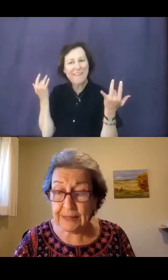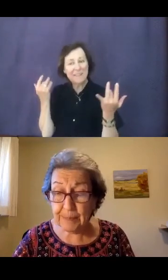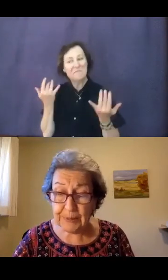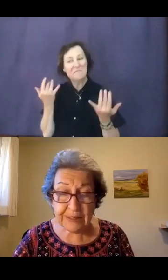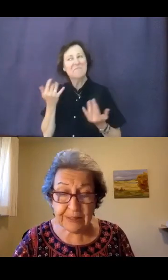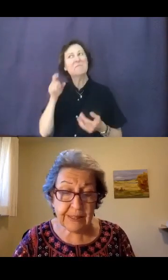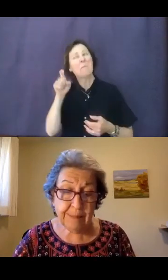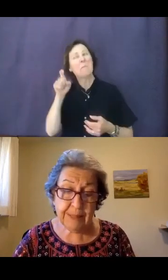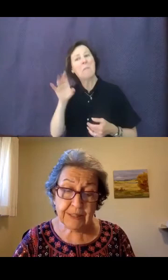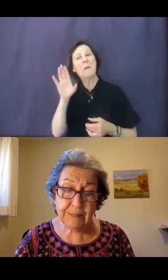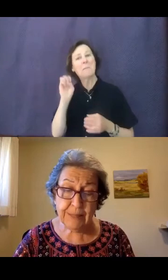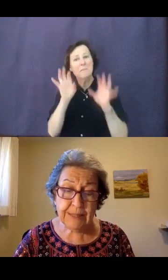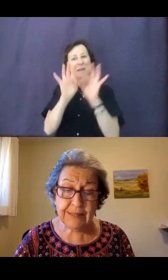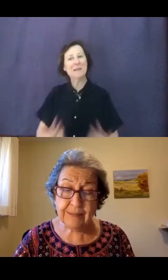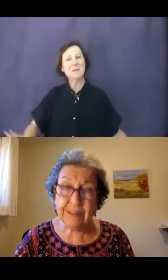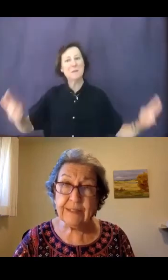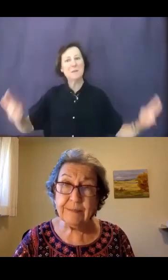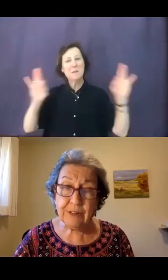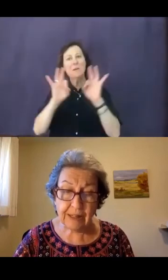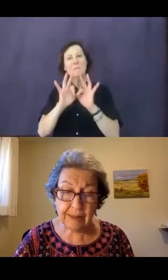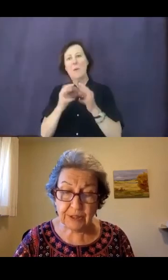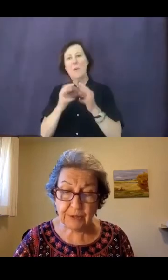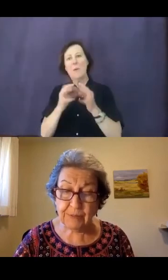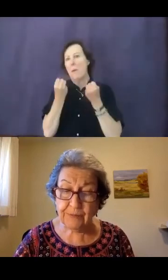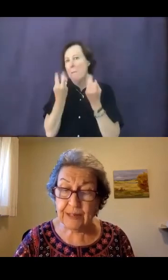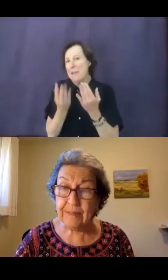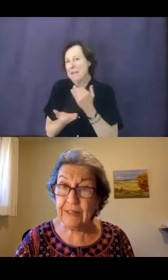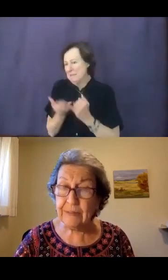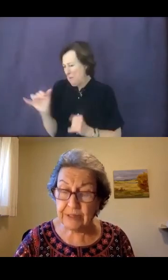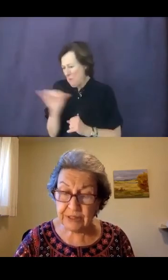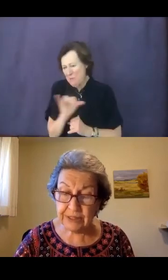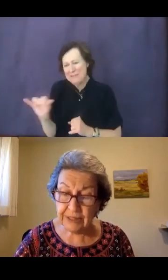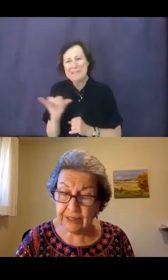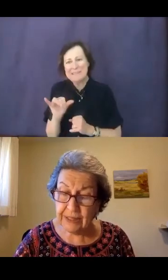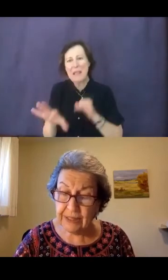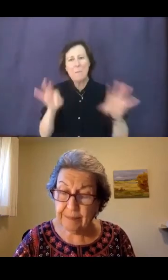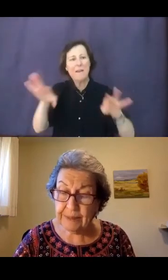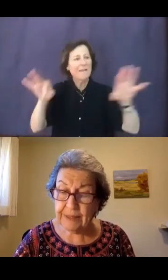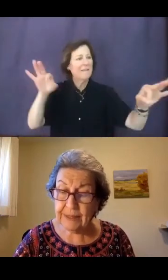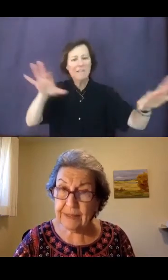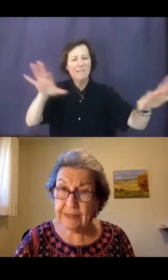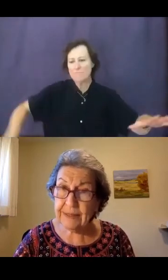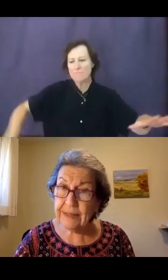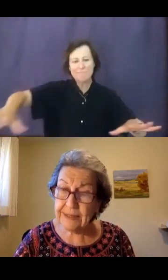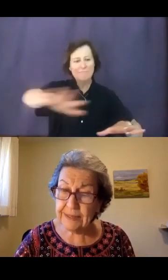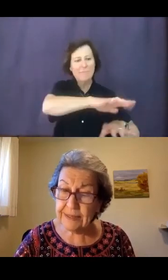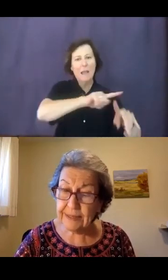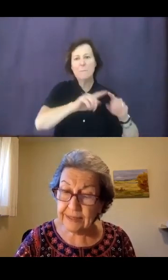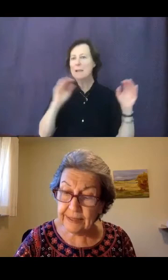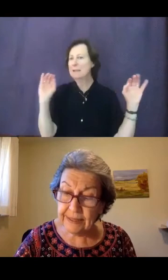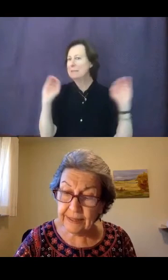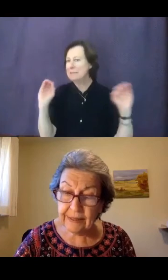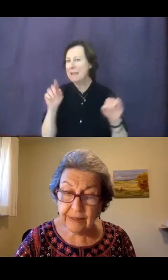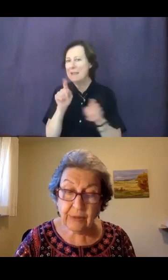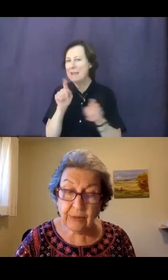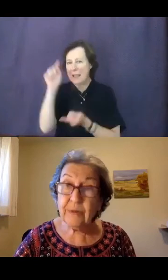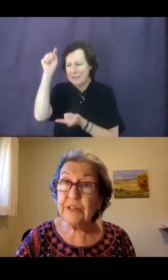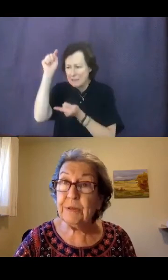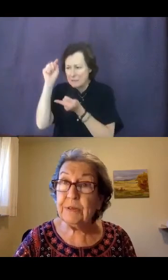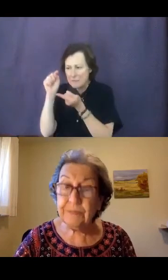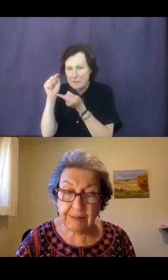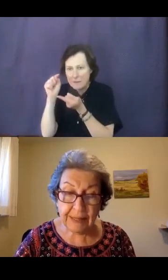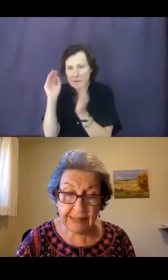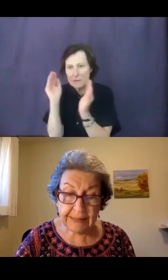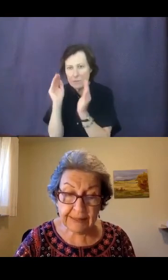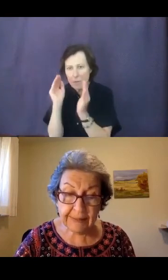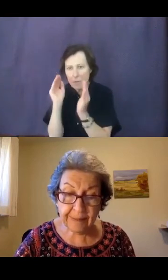important because many somewhat similar objects were found in the region, but none as tiny or as